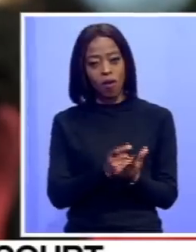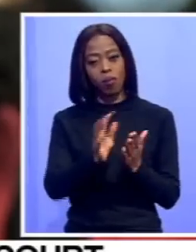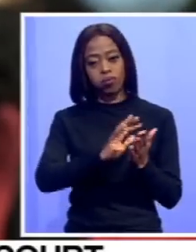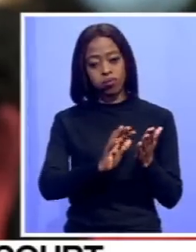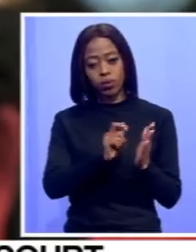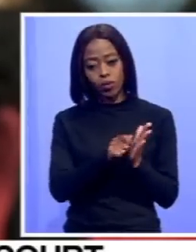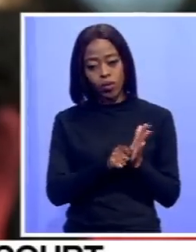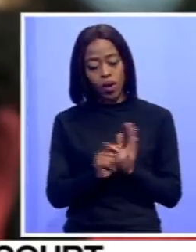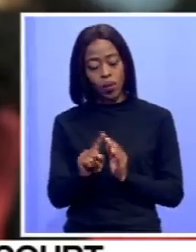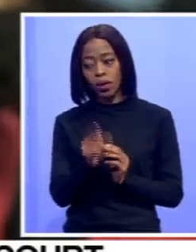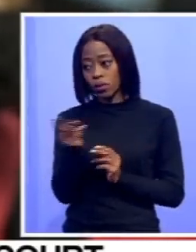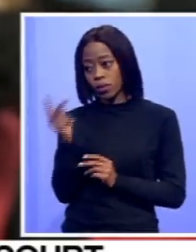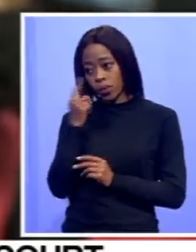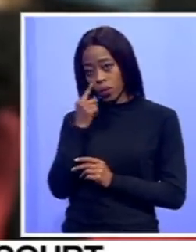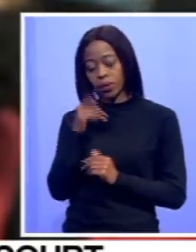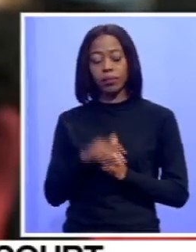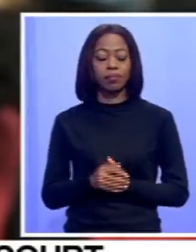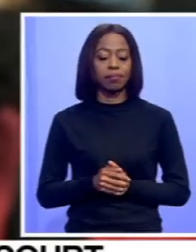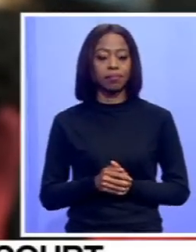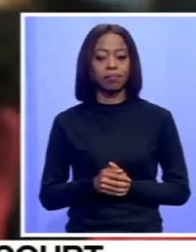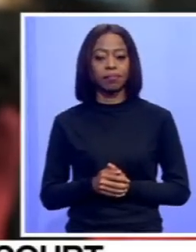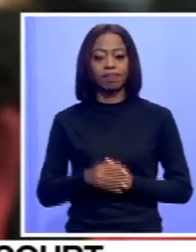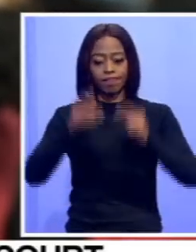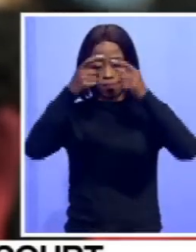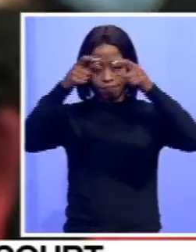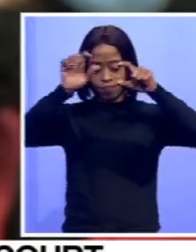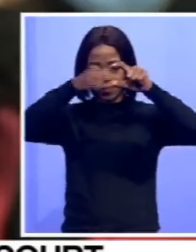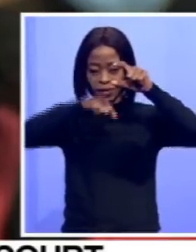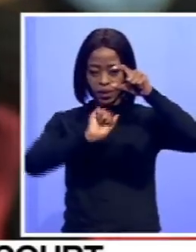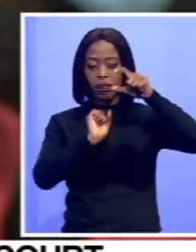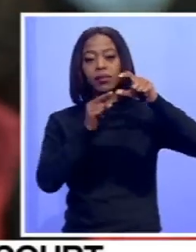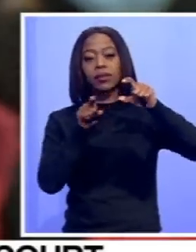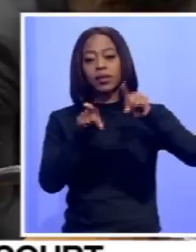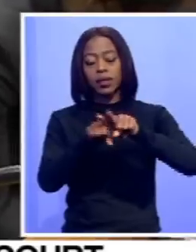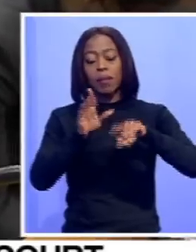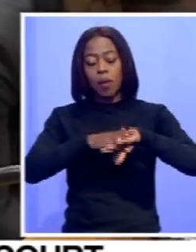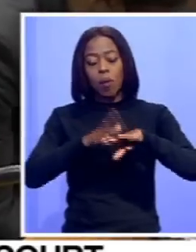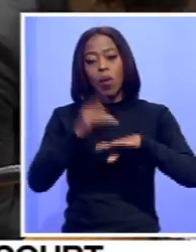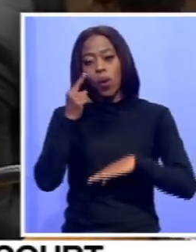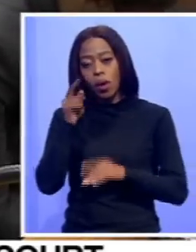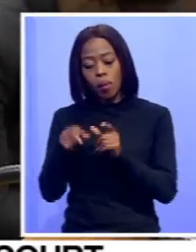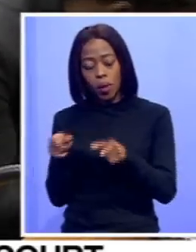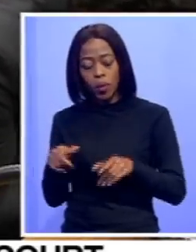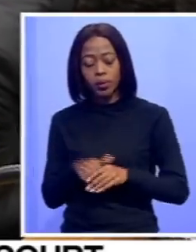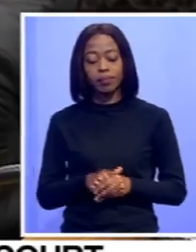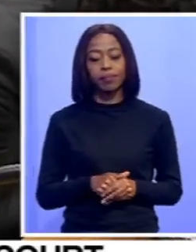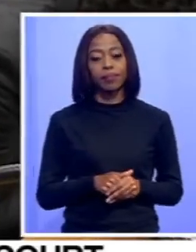the witnesses. There's then a subheading, Your Worship, further state witnesses.